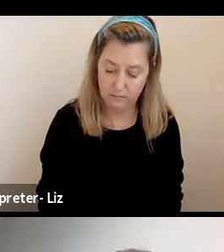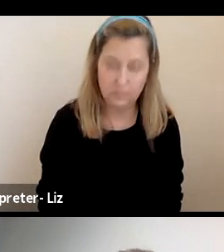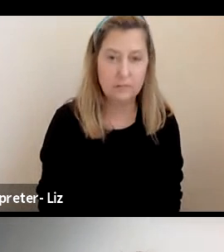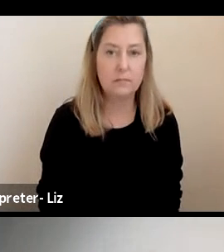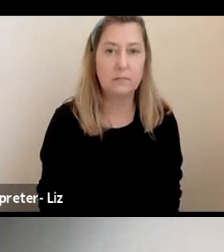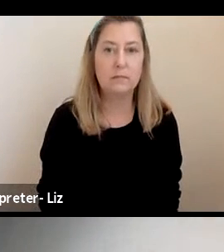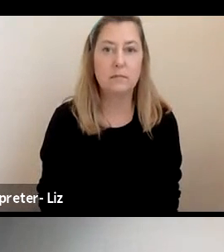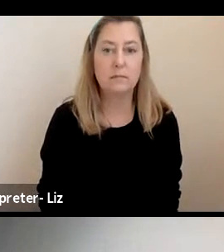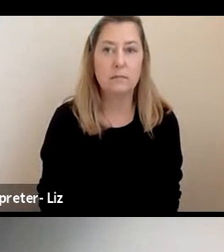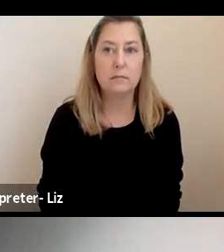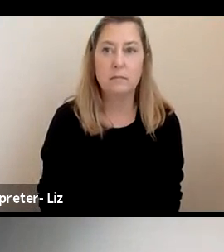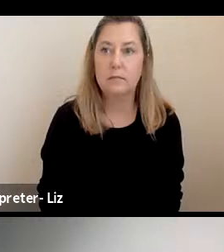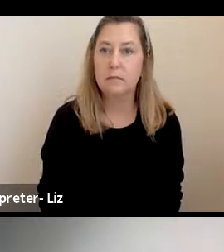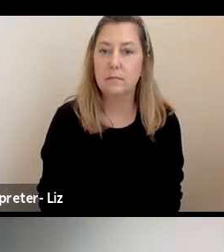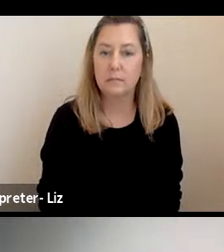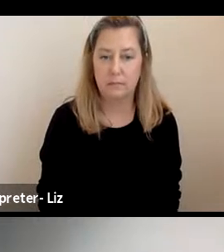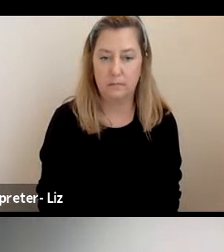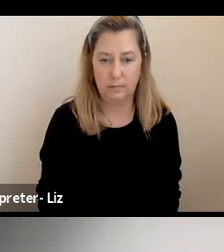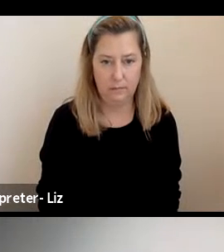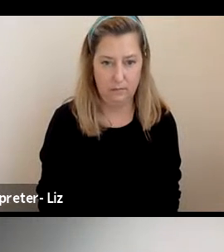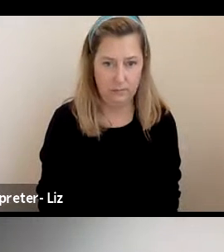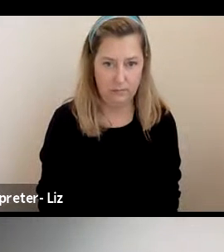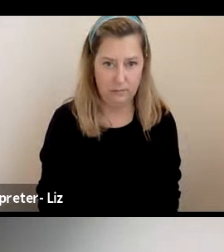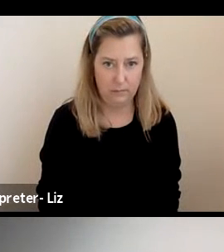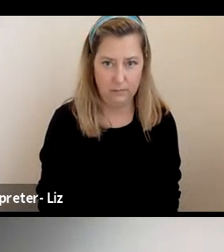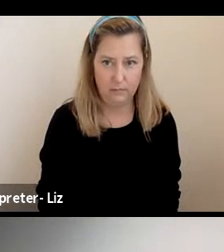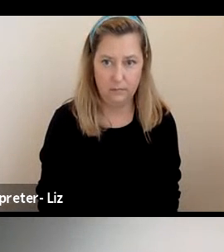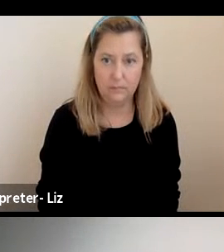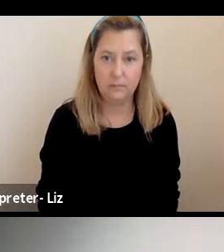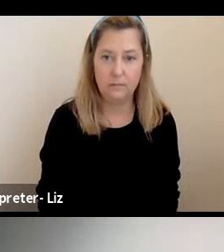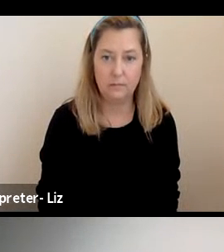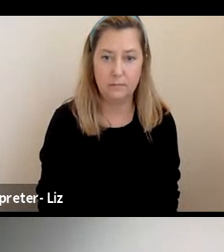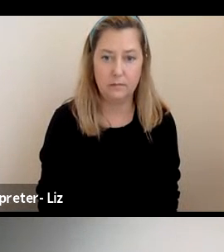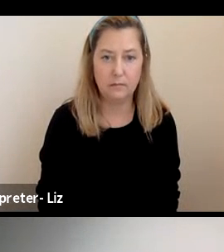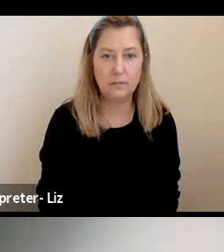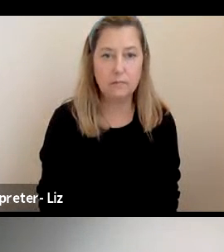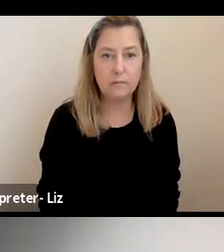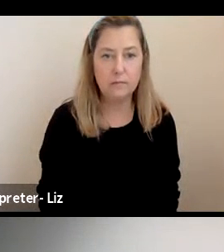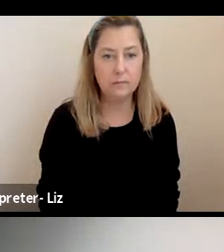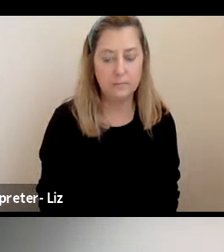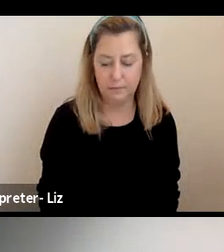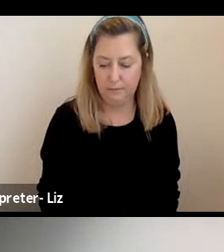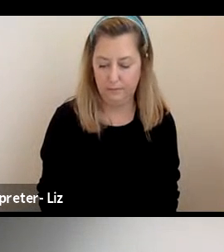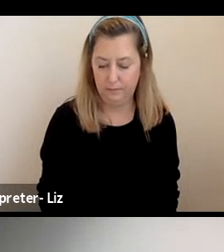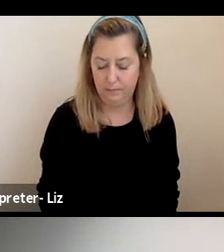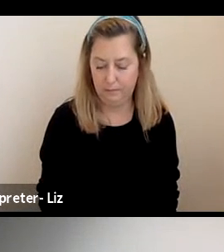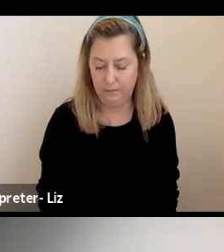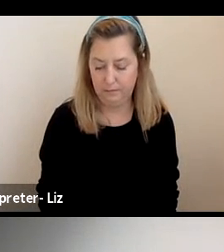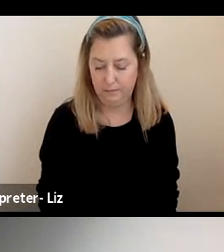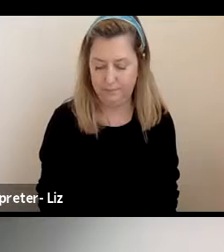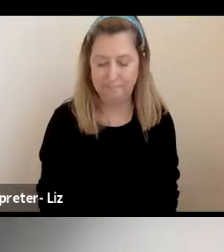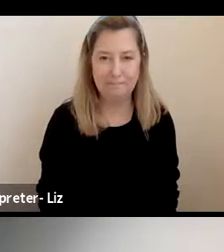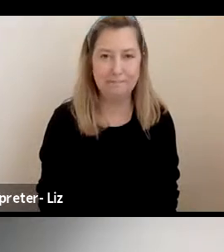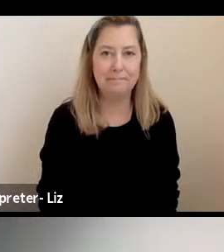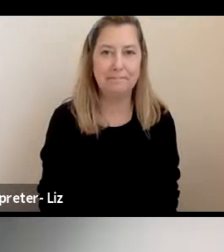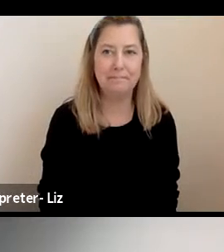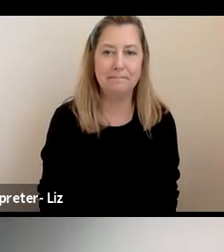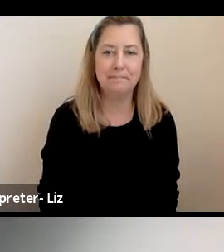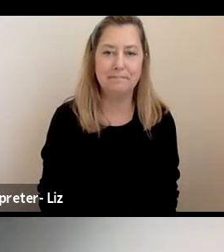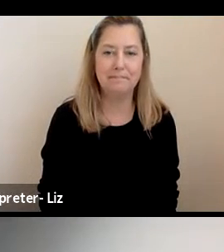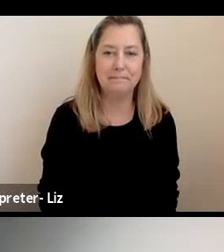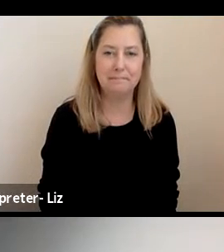We should have 11. I don't see any emails from Alan. There are only 8 people.